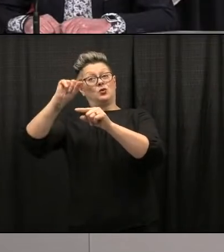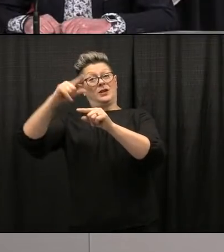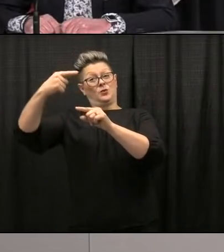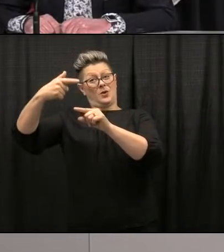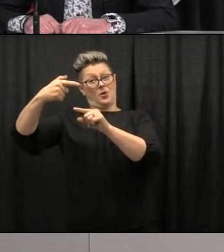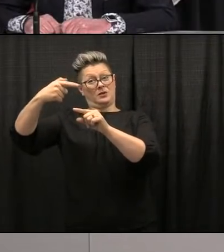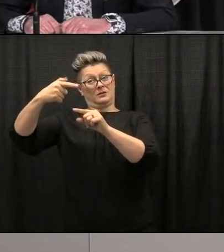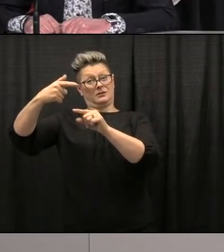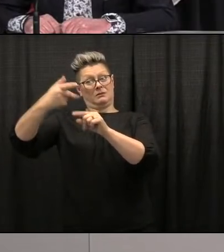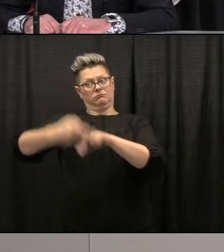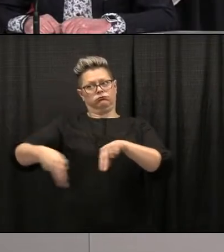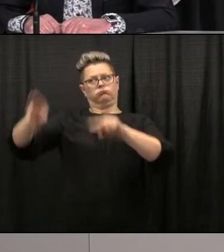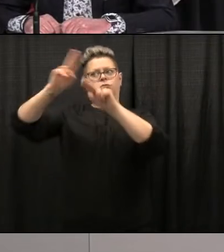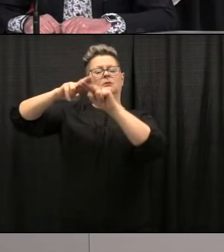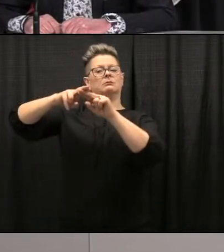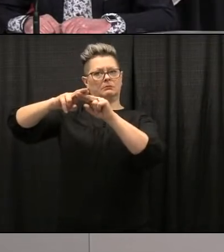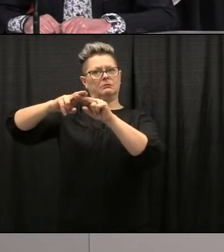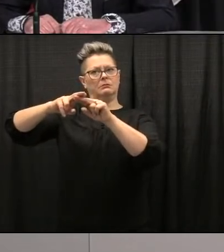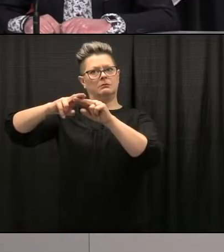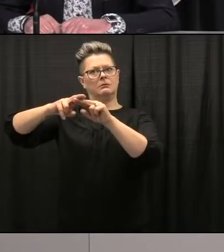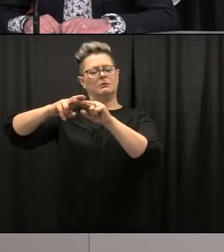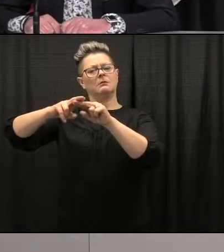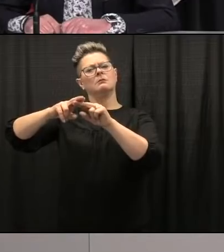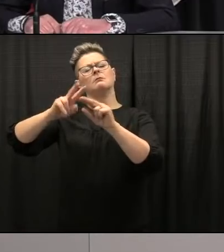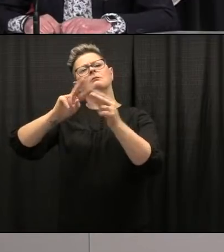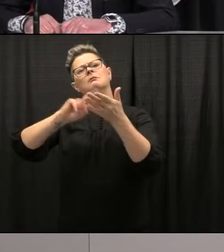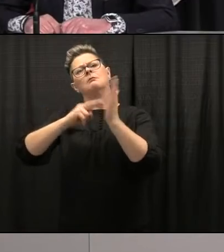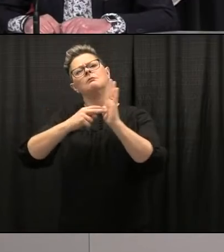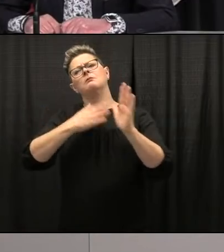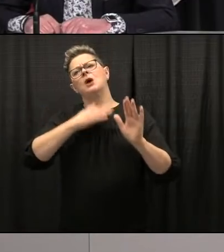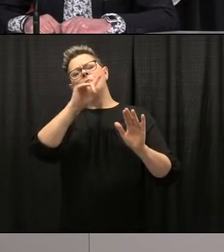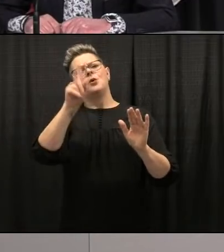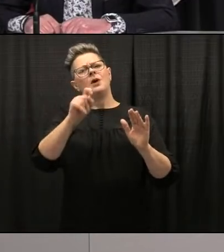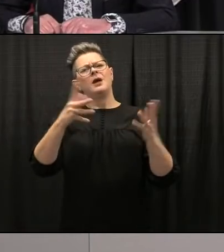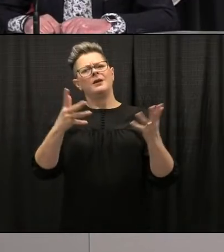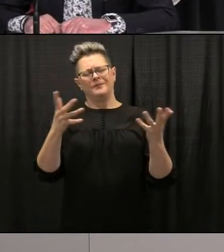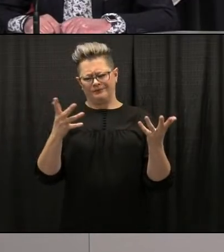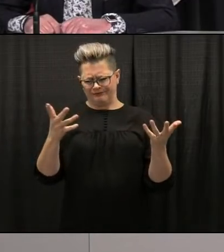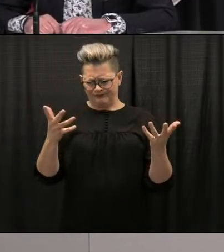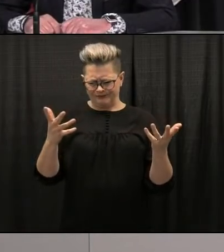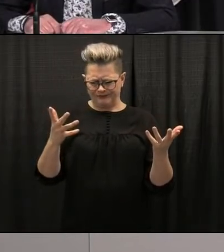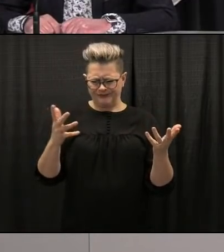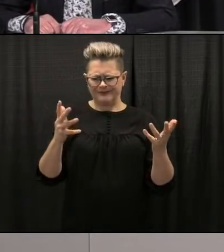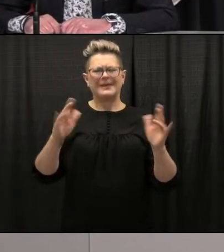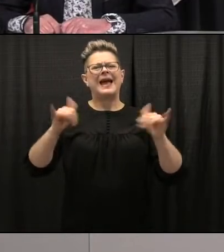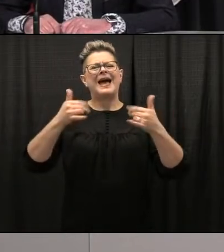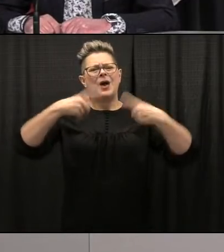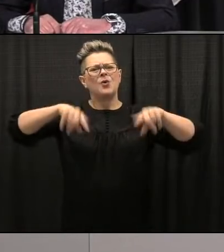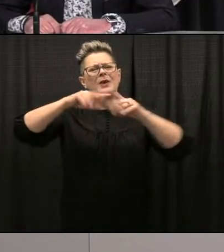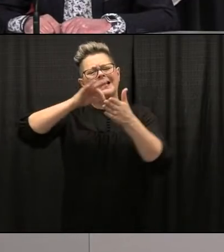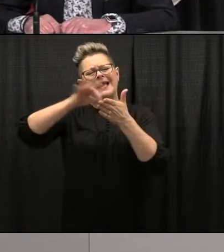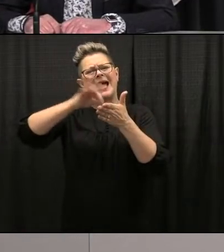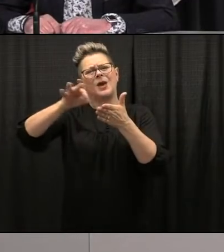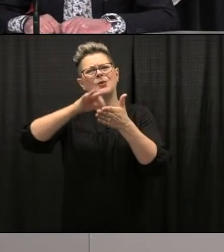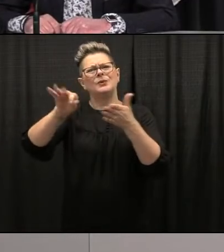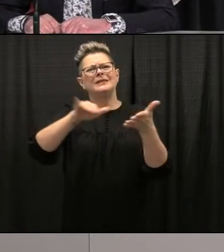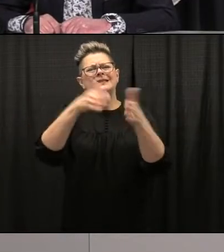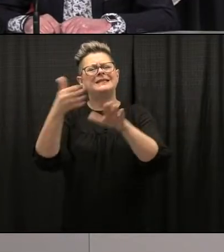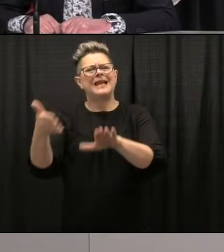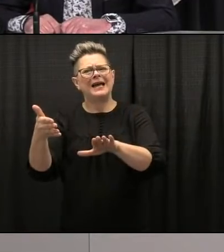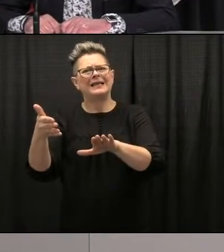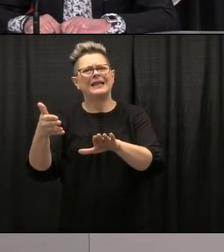2021. So the question is there something about the way we're counting deaths that we're